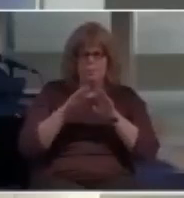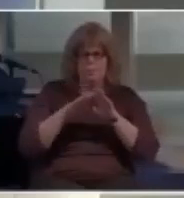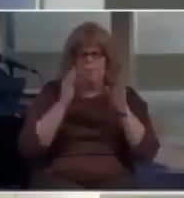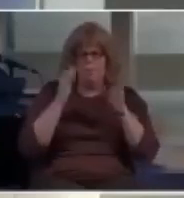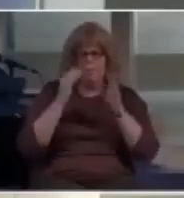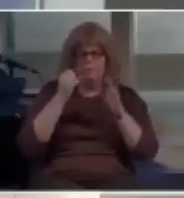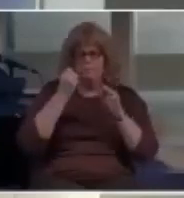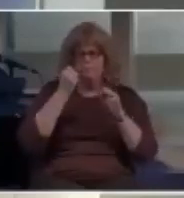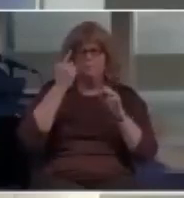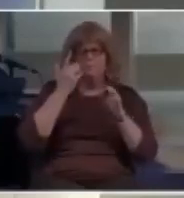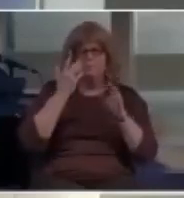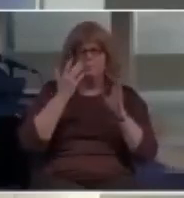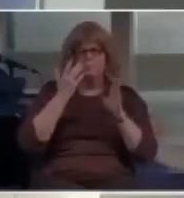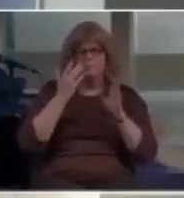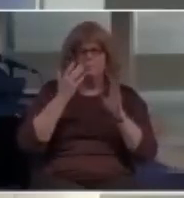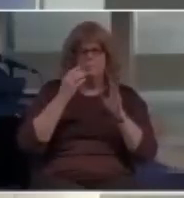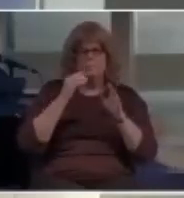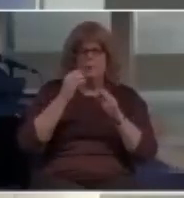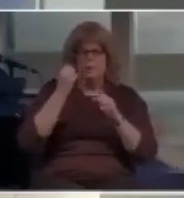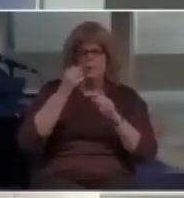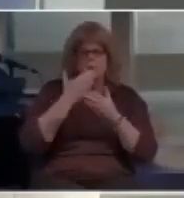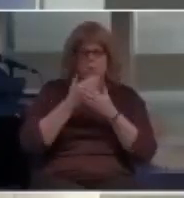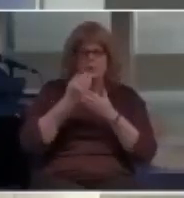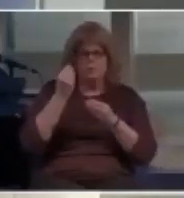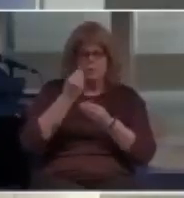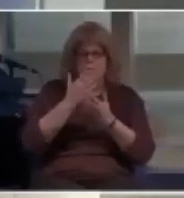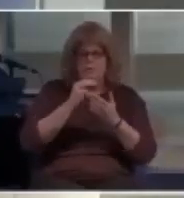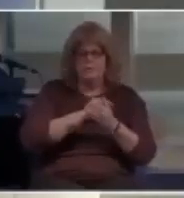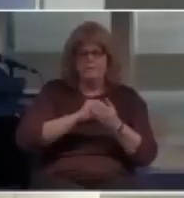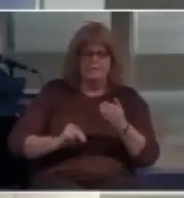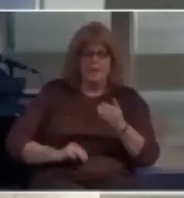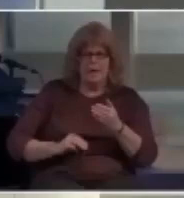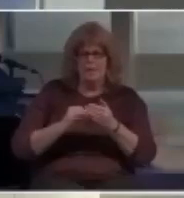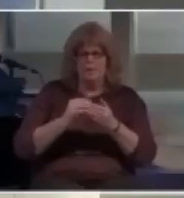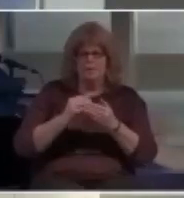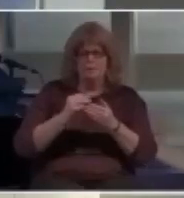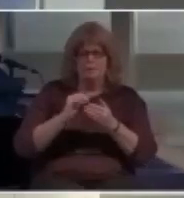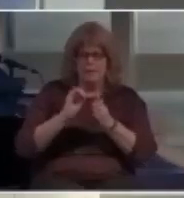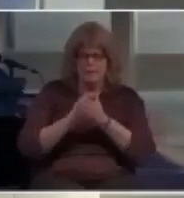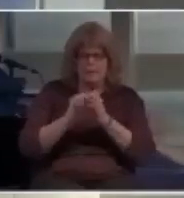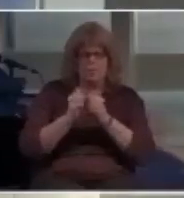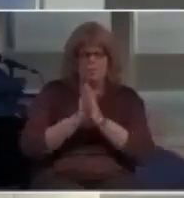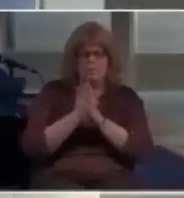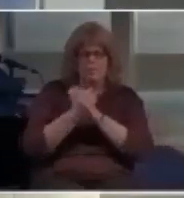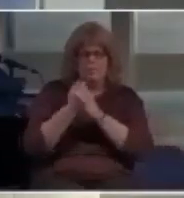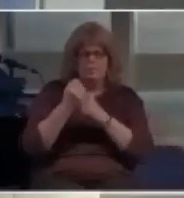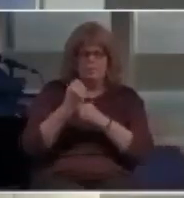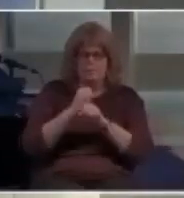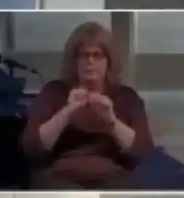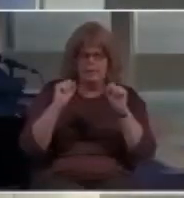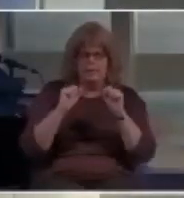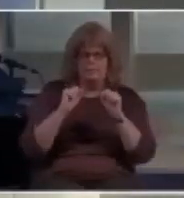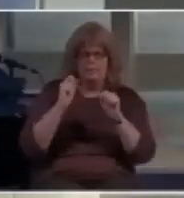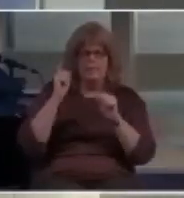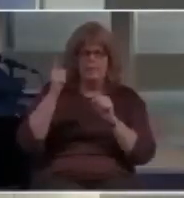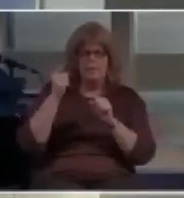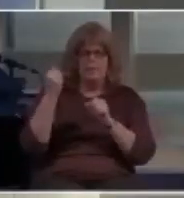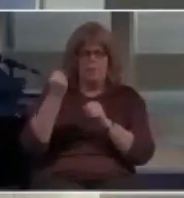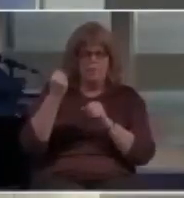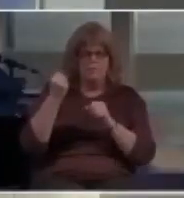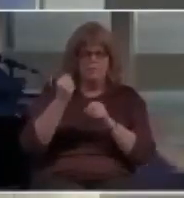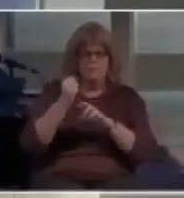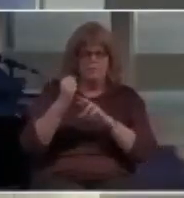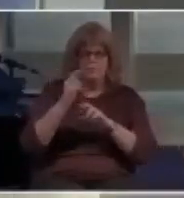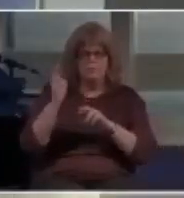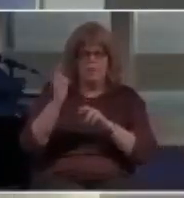to understand the good news of Messiah, that any of us come to faith. And that it is He who holds us in His right hand, and